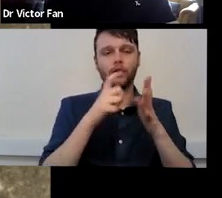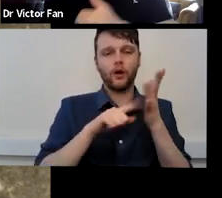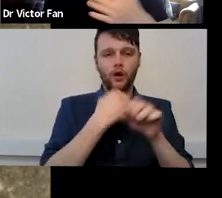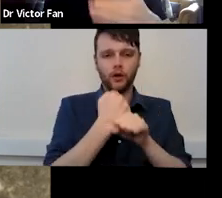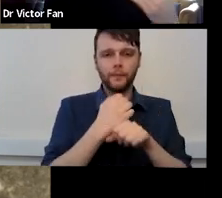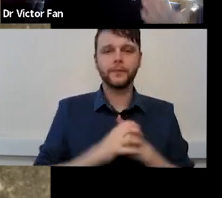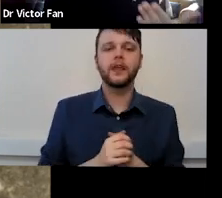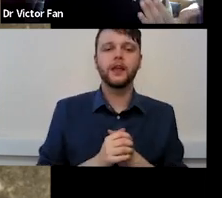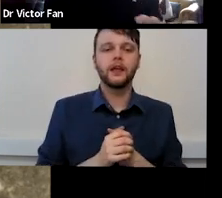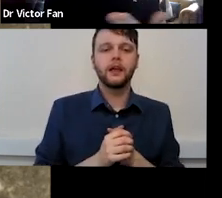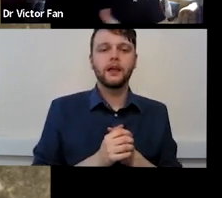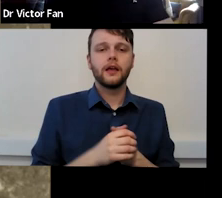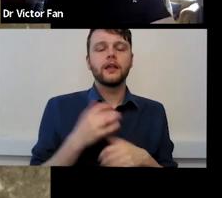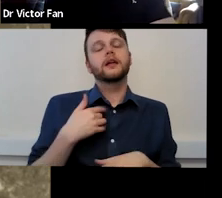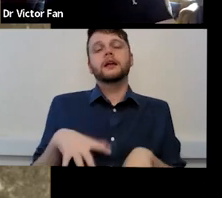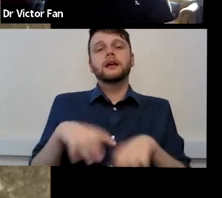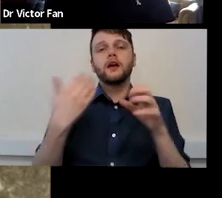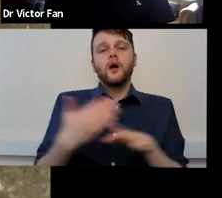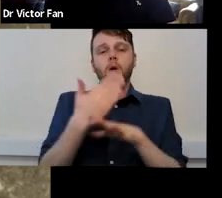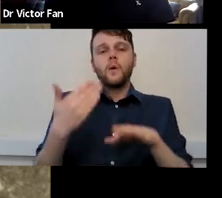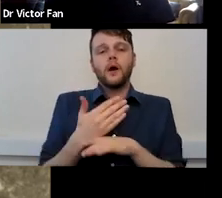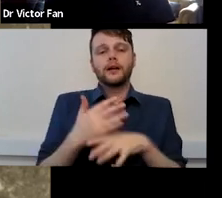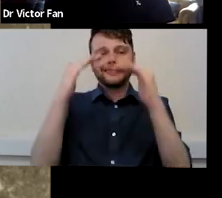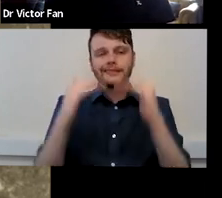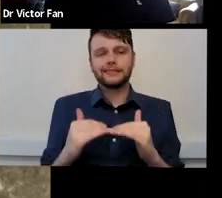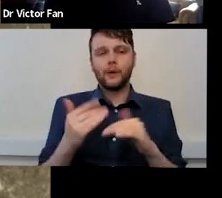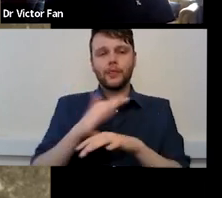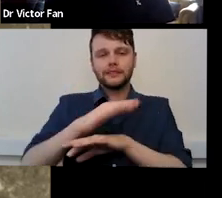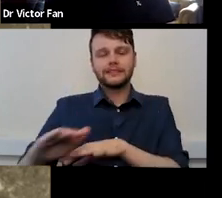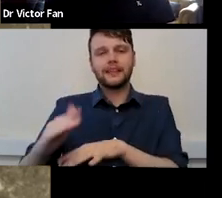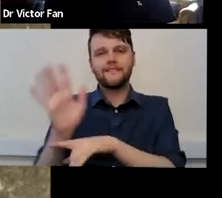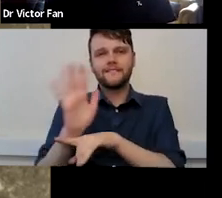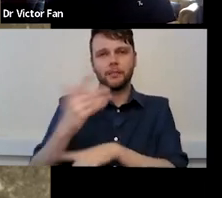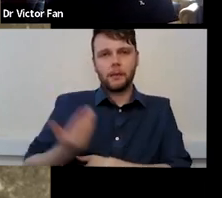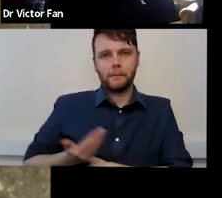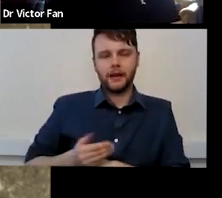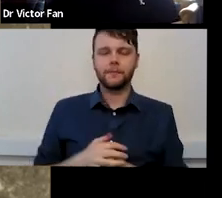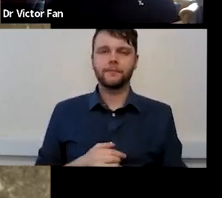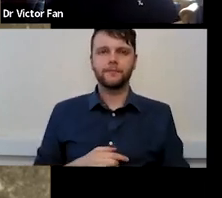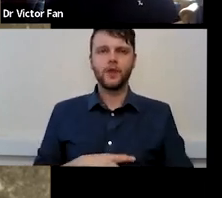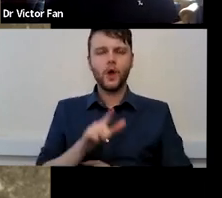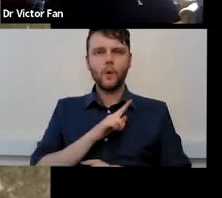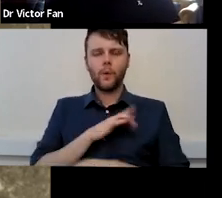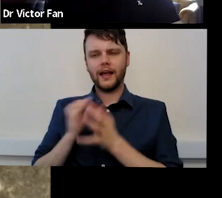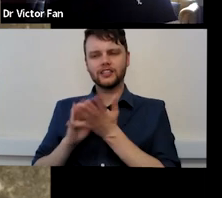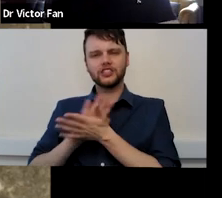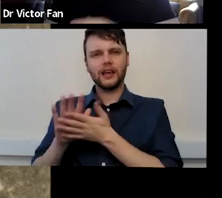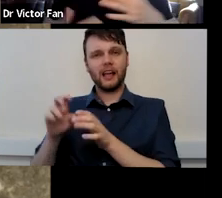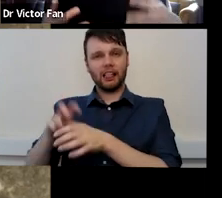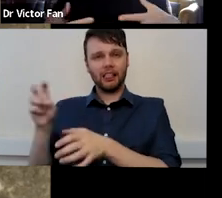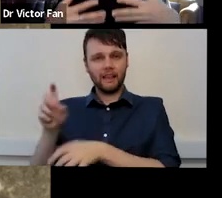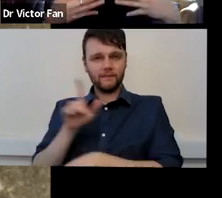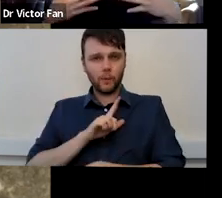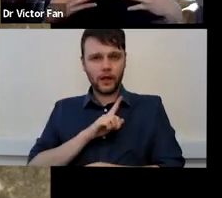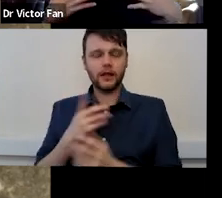Brothers South Sea Film Company. And part of the reason why he left Shanghai at that time